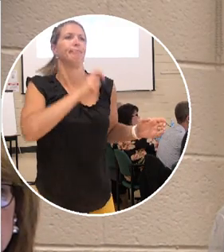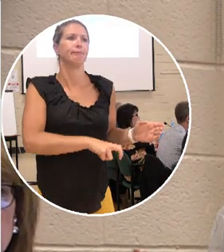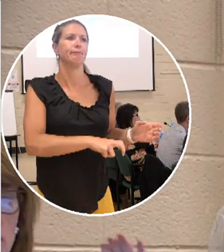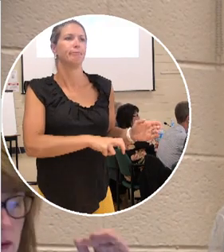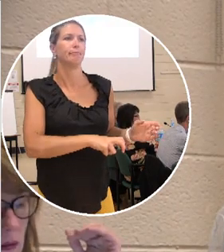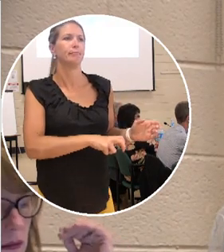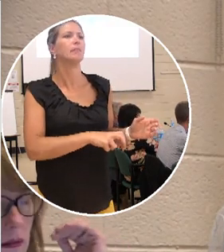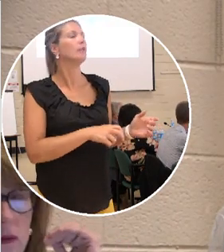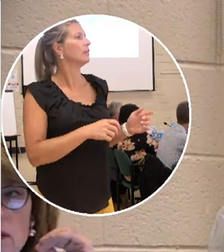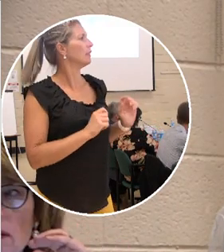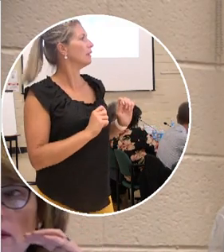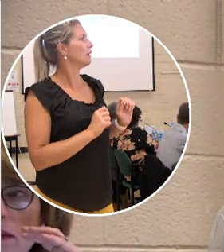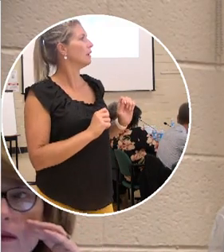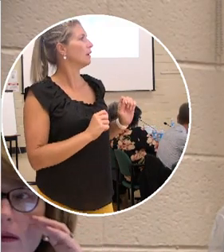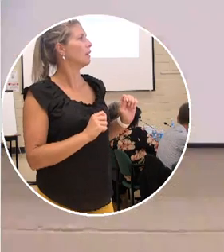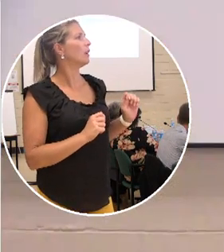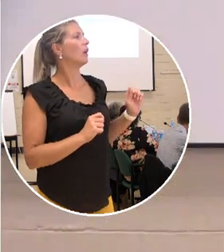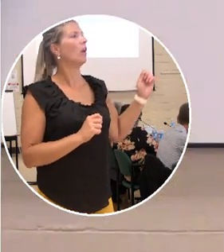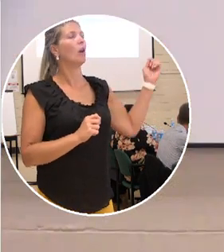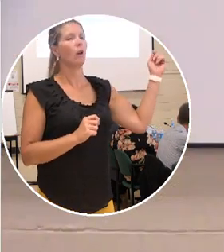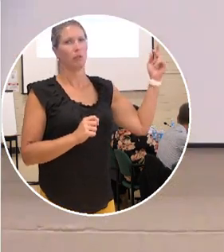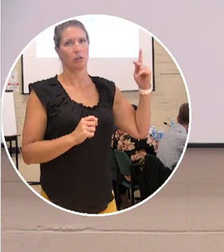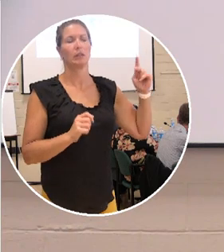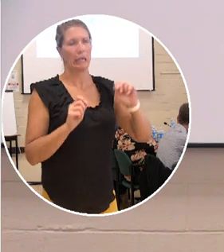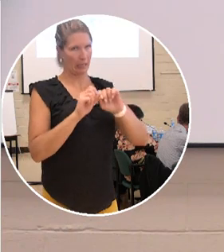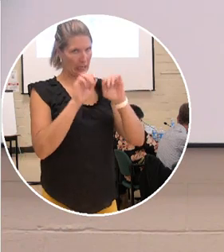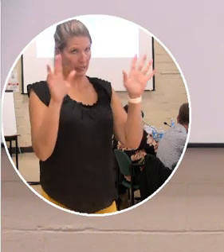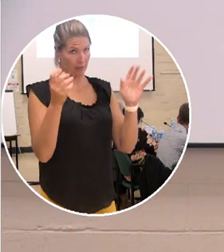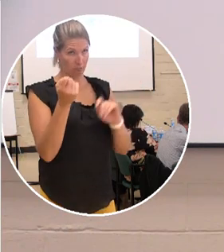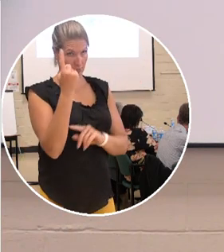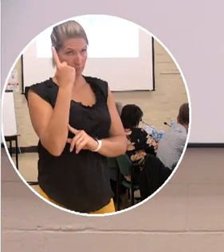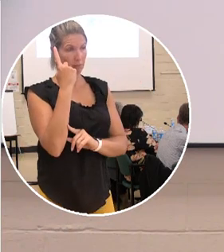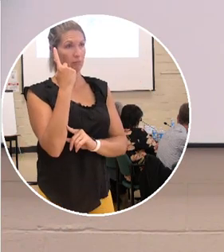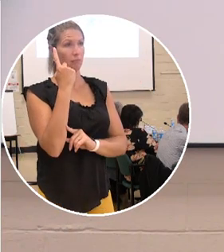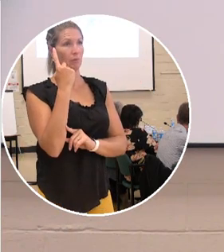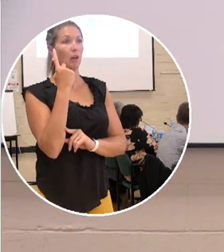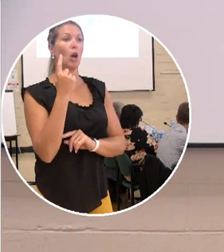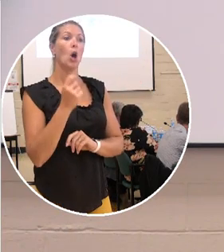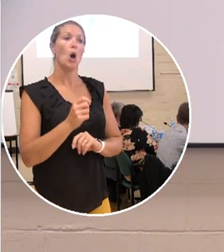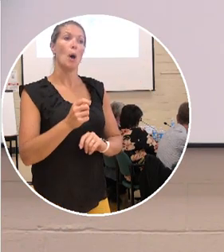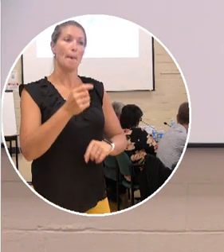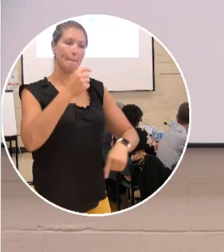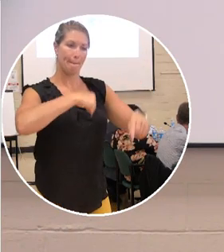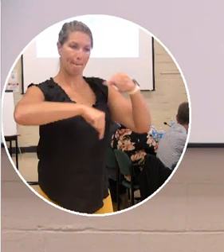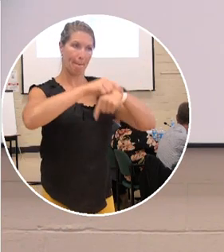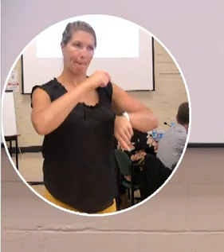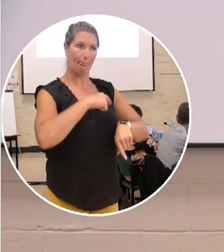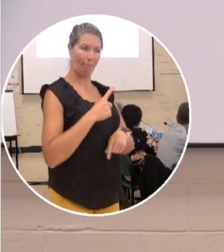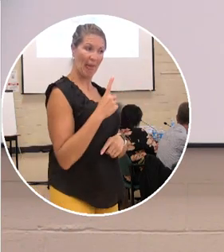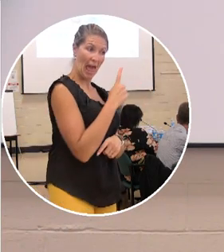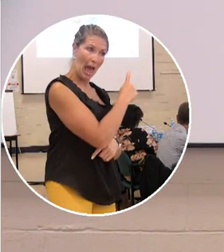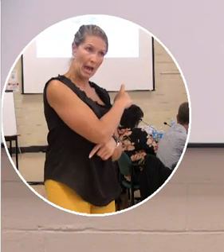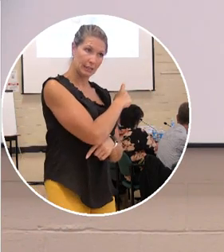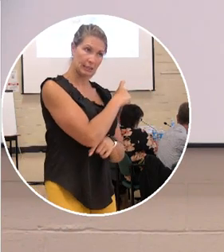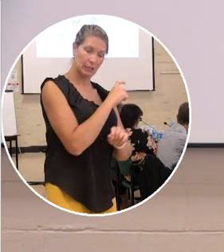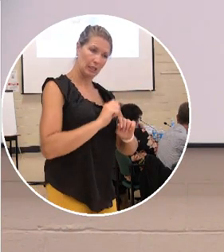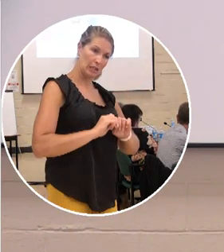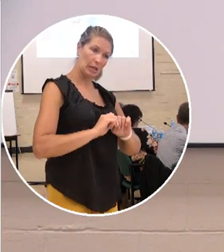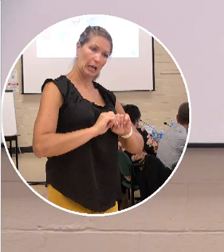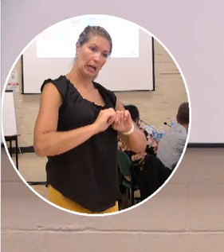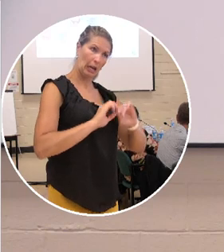nomination. So let's just, we're going to go back to the mover, and we're just going to make sure he's